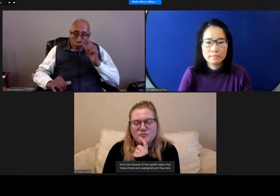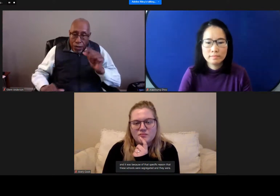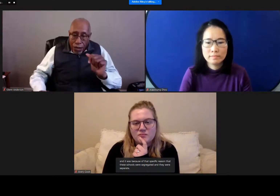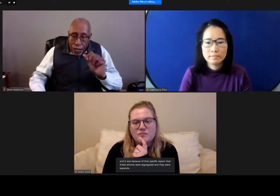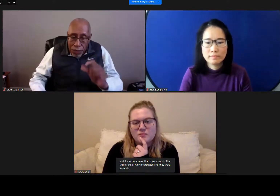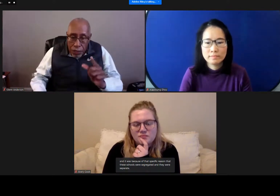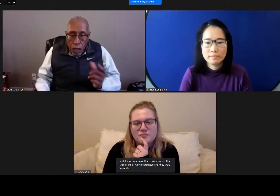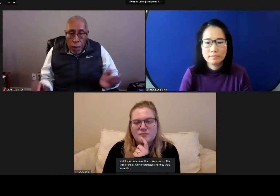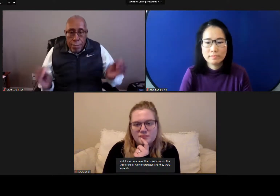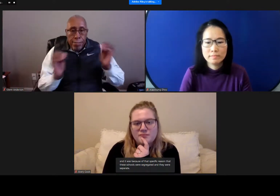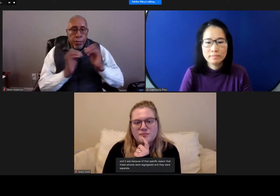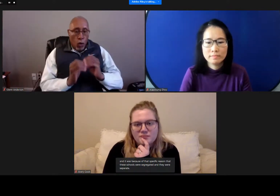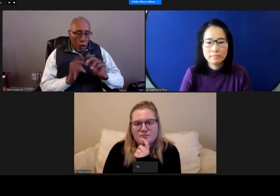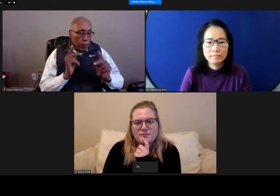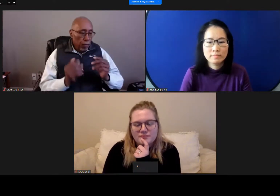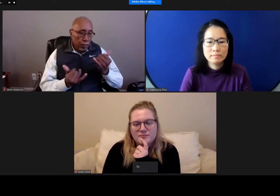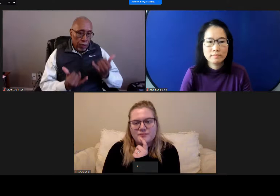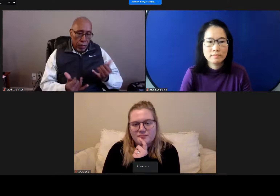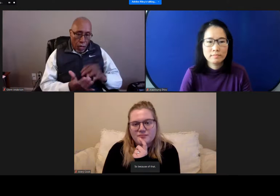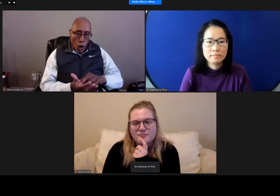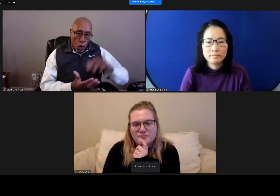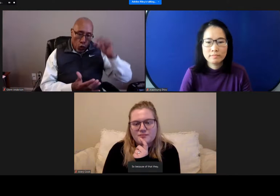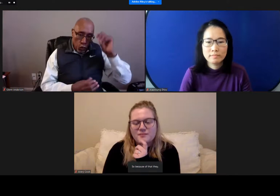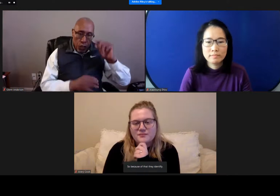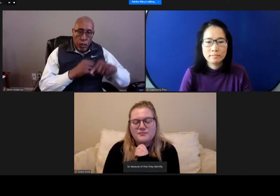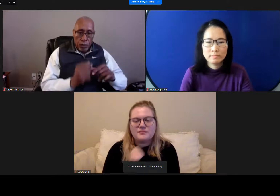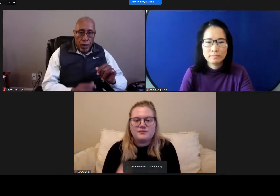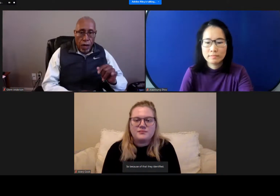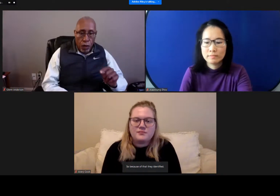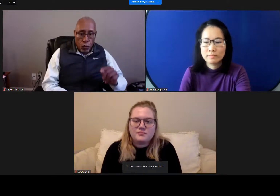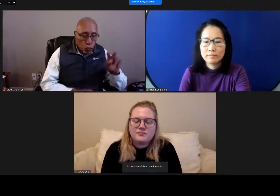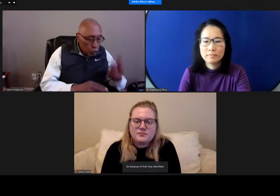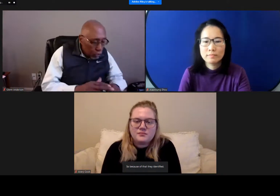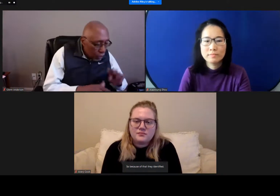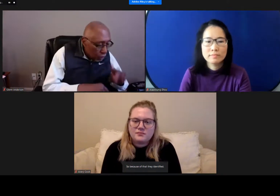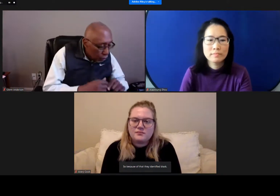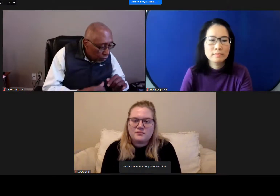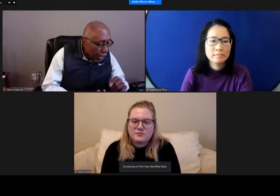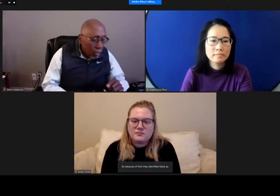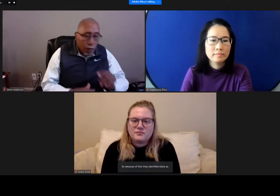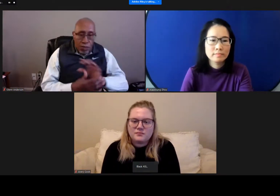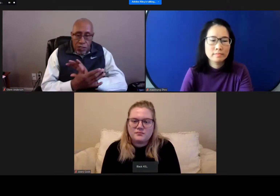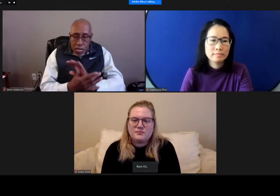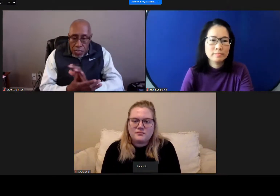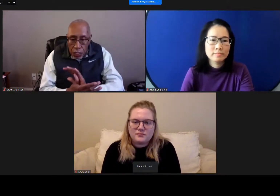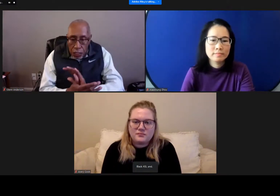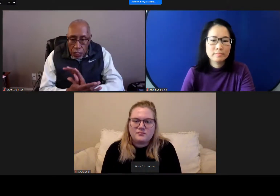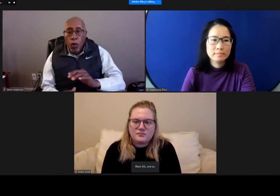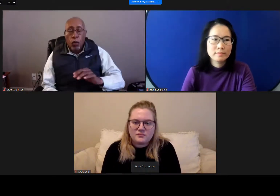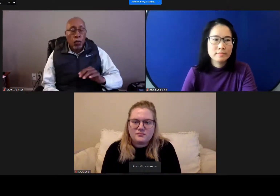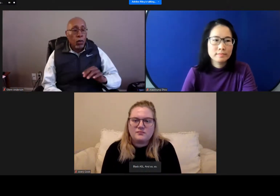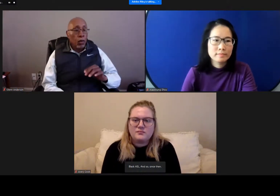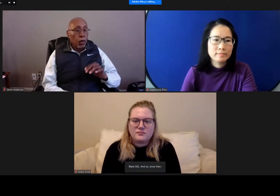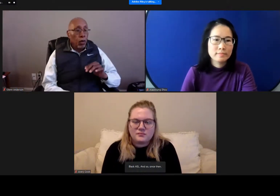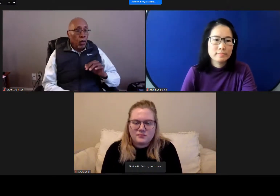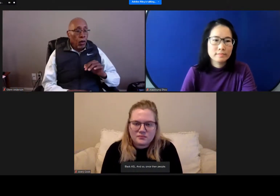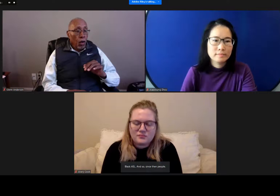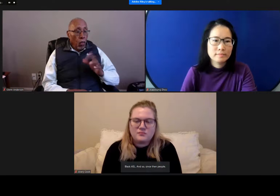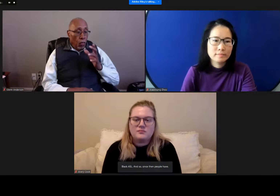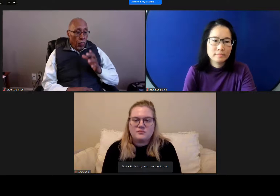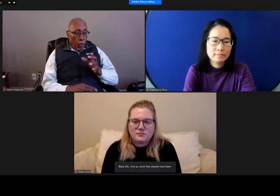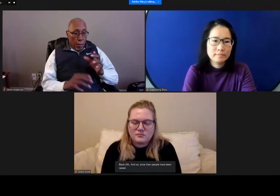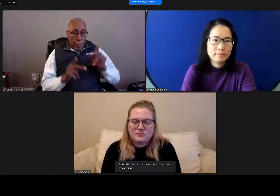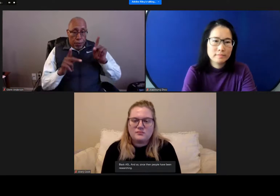separate. So because of that, they identified Black ASL. And so since then, people have